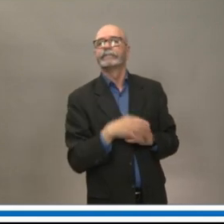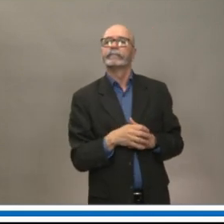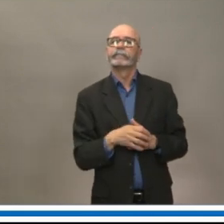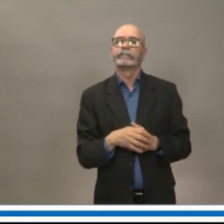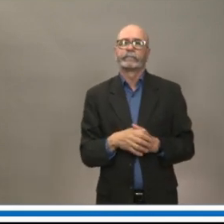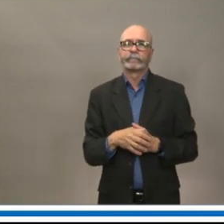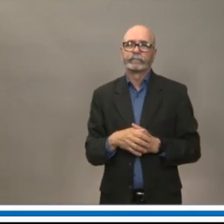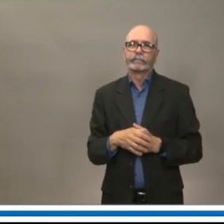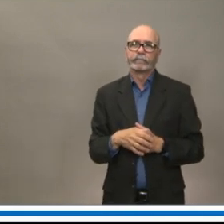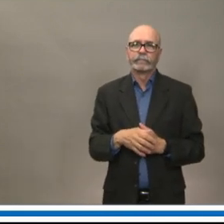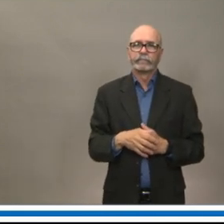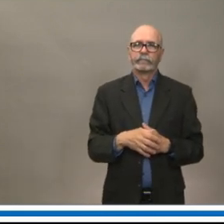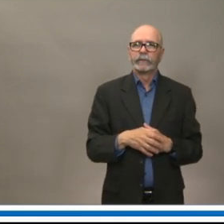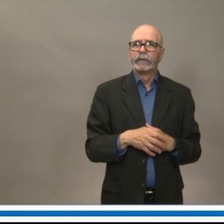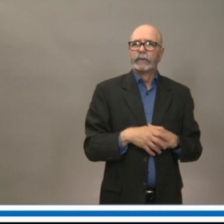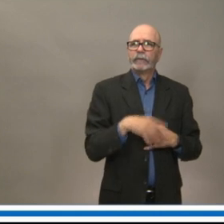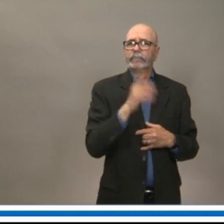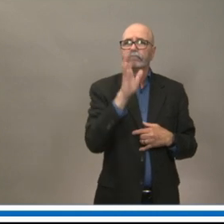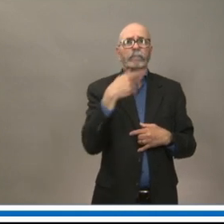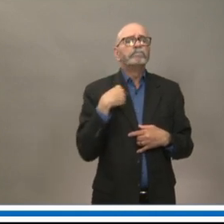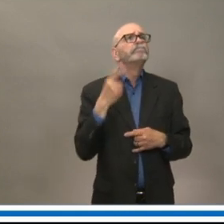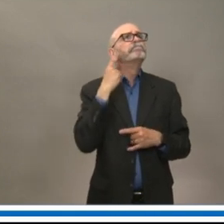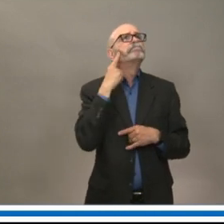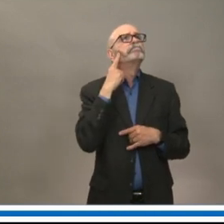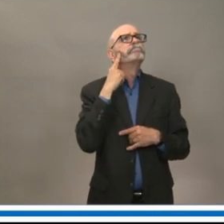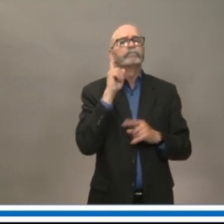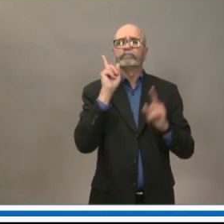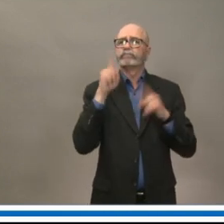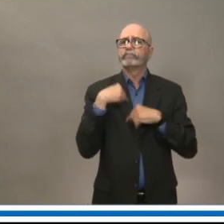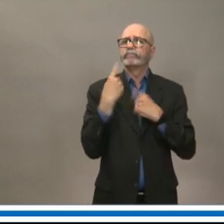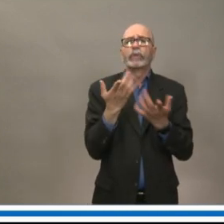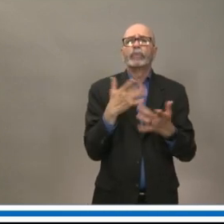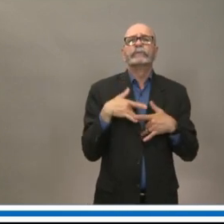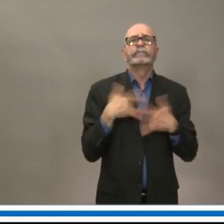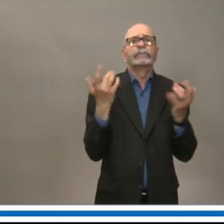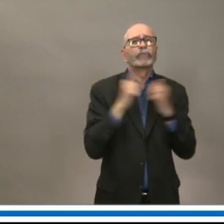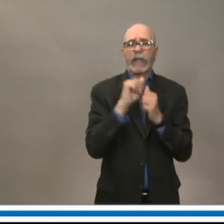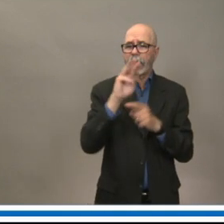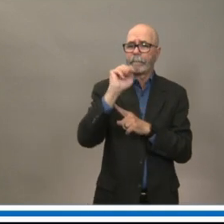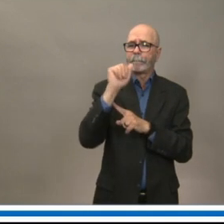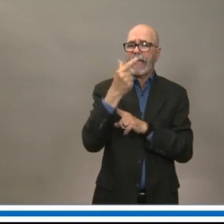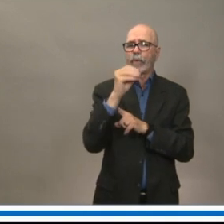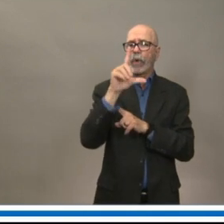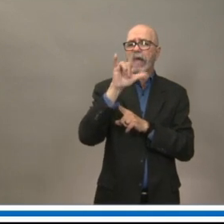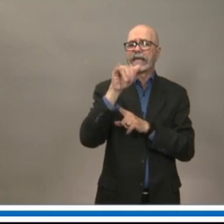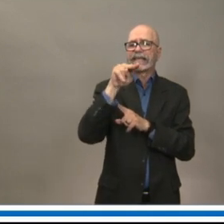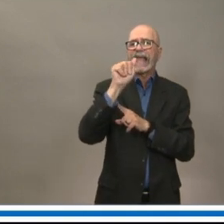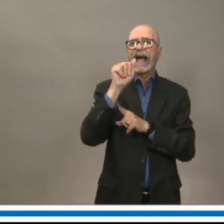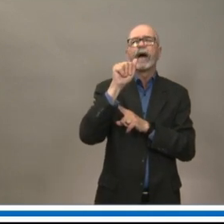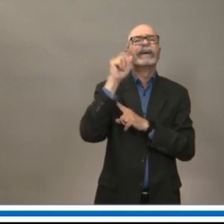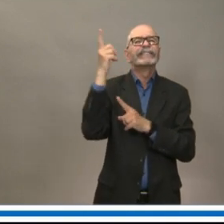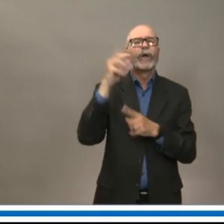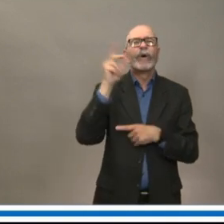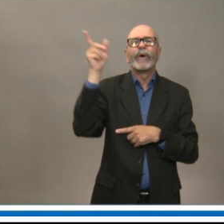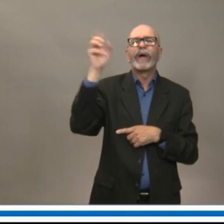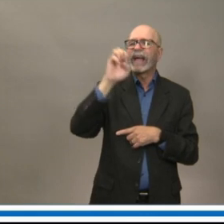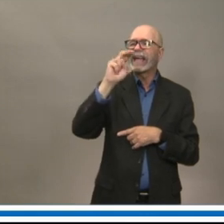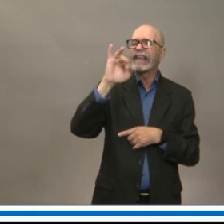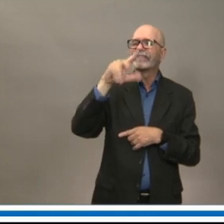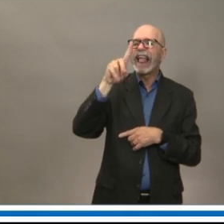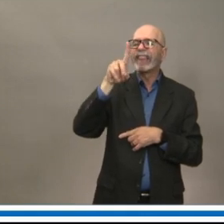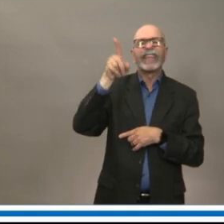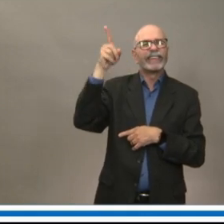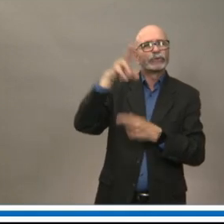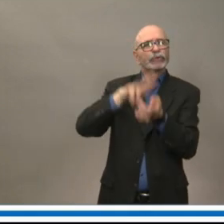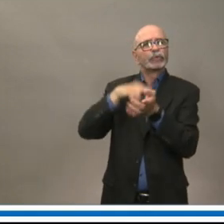what could have caused the outbreak at the Magnolia Center in Enfield. I believe last time you spoke about it, you mentioned there was